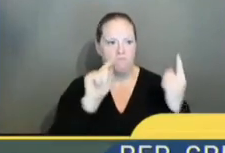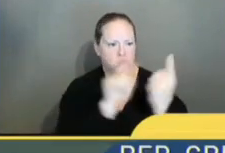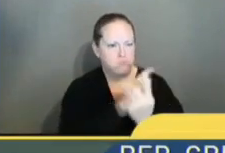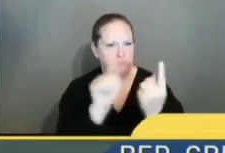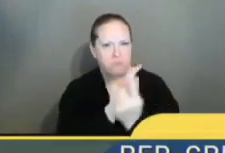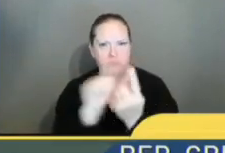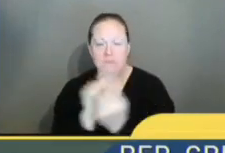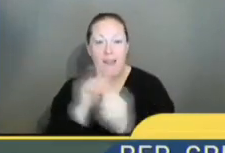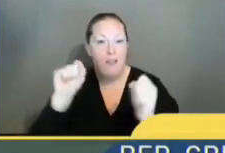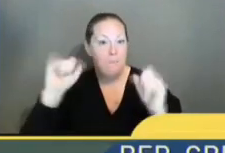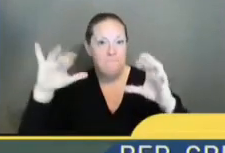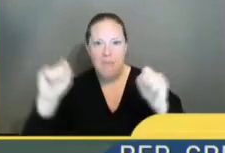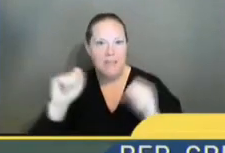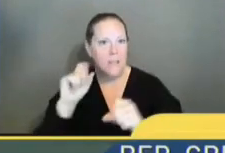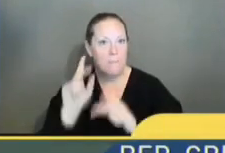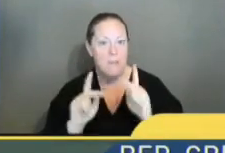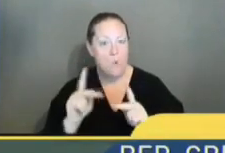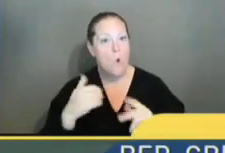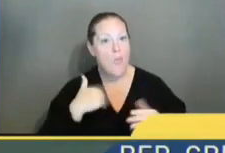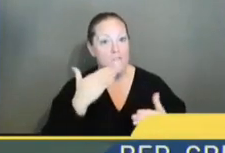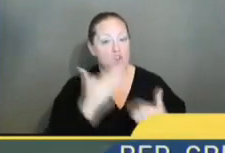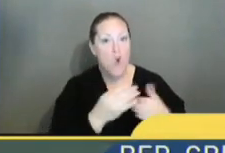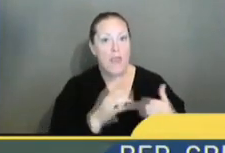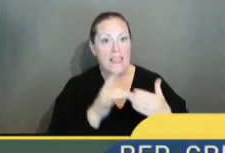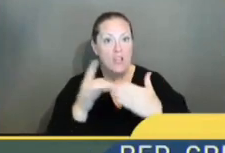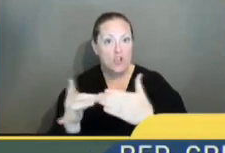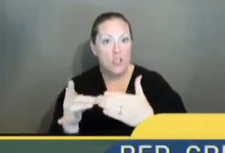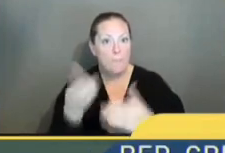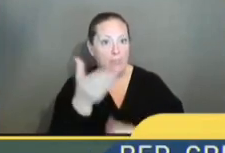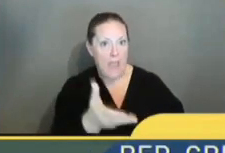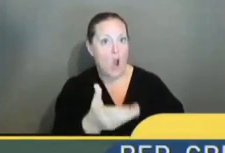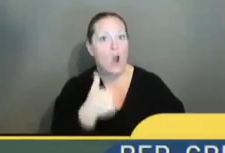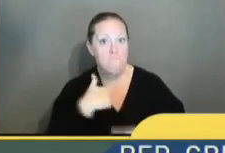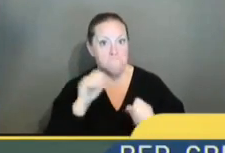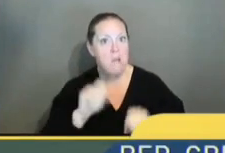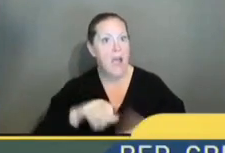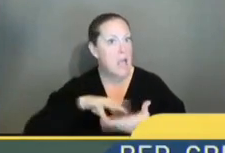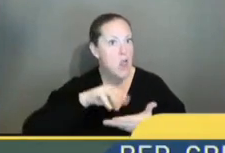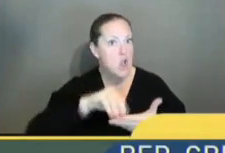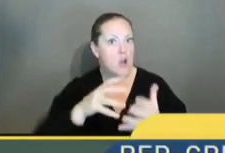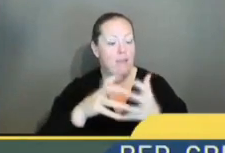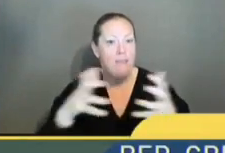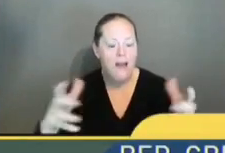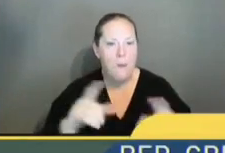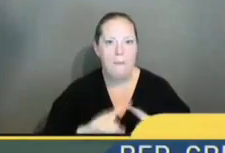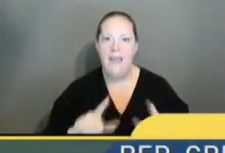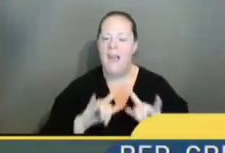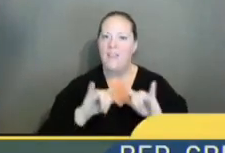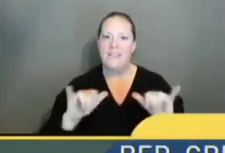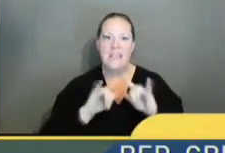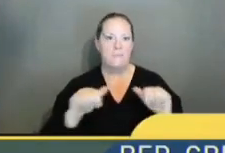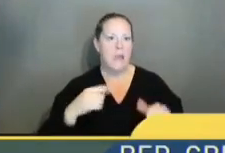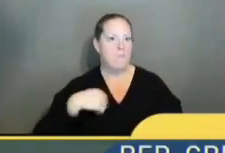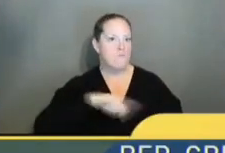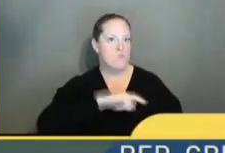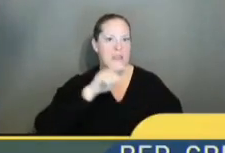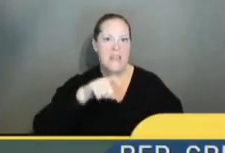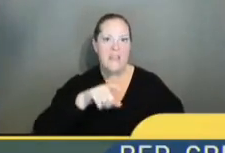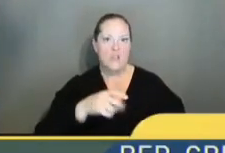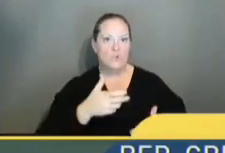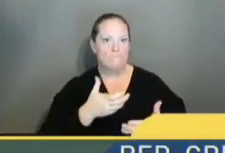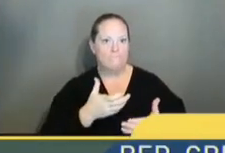working very, very hard. Has a lot of great ideas that I can learn from. At the same time, we need to do our best to equip them. Right